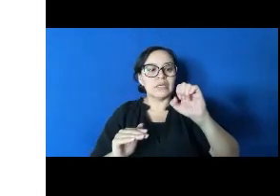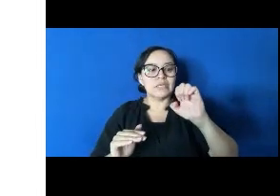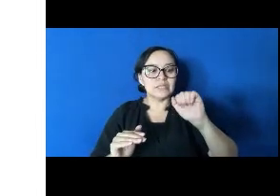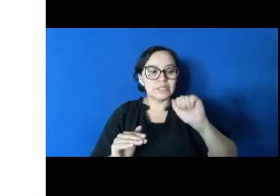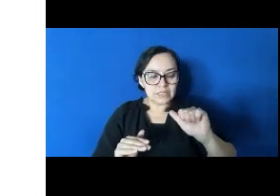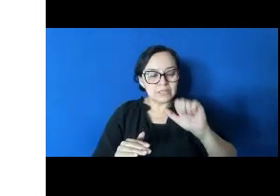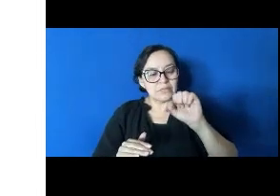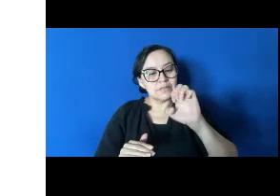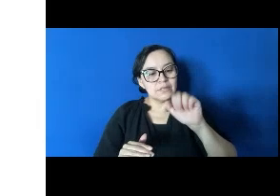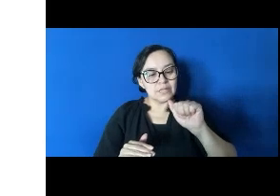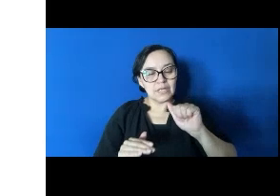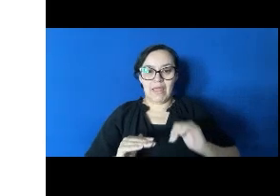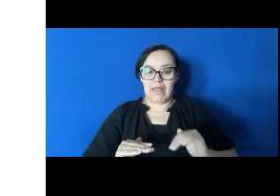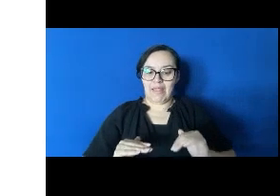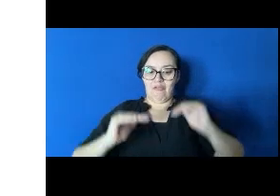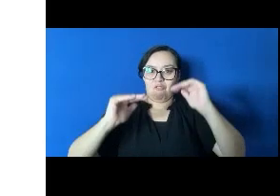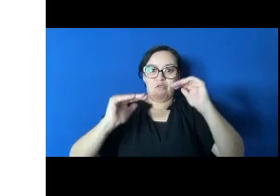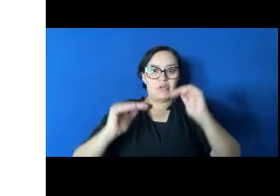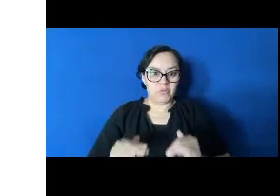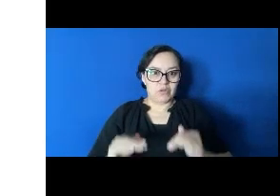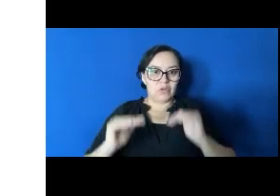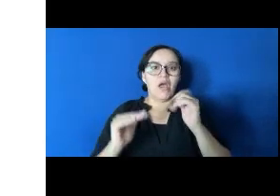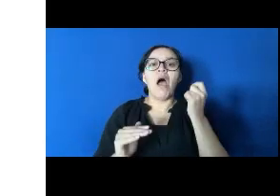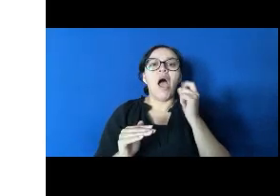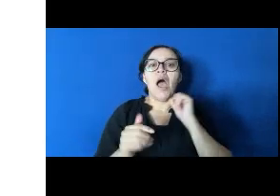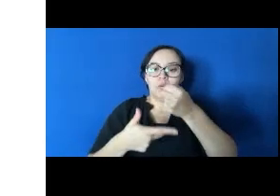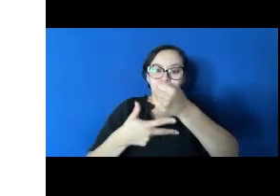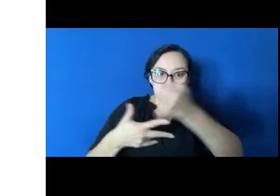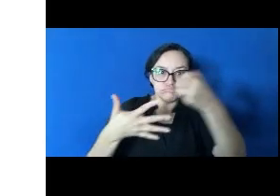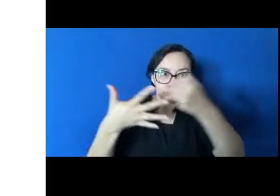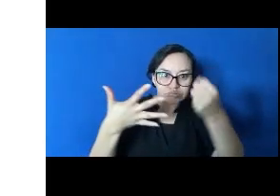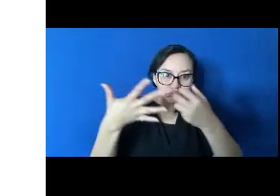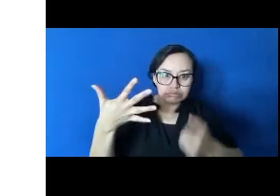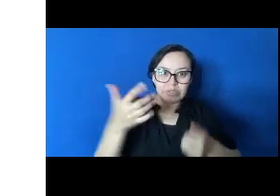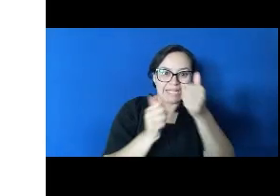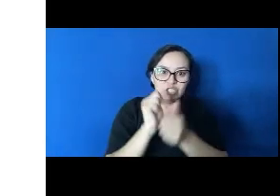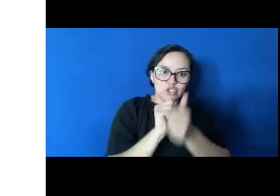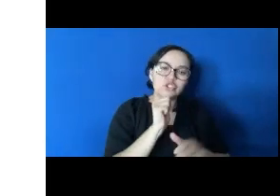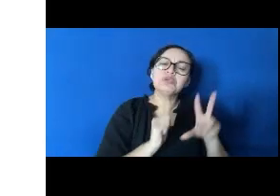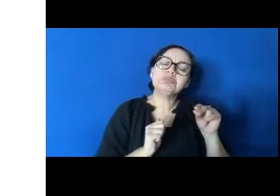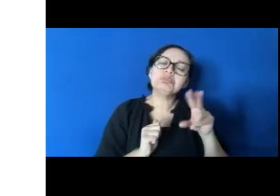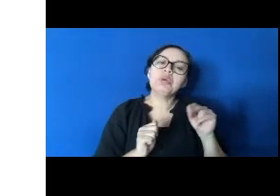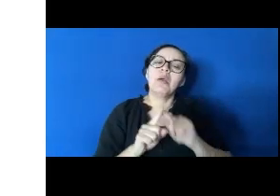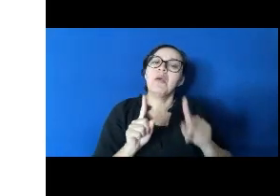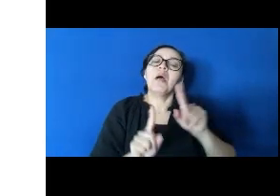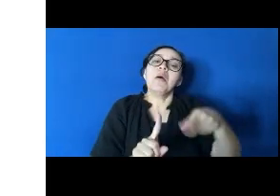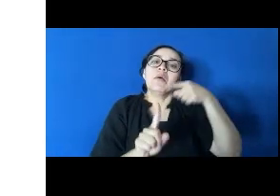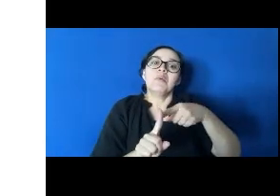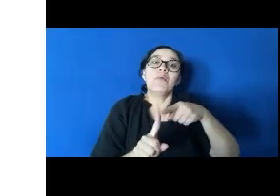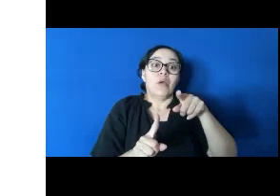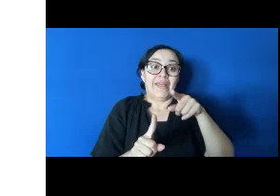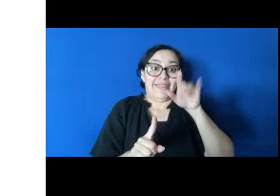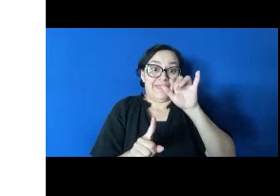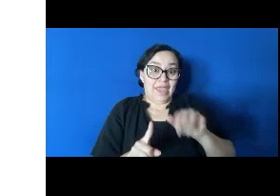in costeras. ocean No levels, voy a ir en and so on. detalle a cada uno I'm de not ellos going to porque go es in bastante, detail into each one pero because it's a lot, vemos